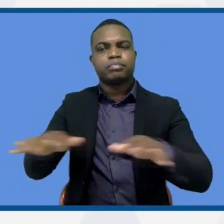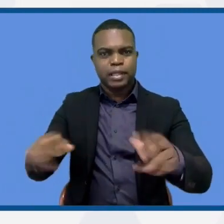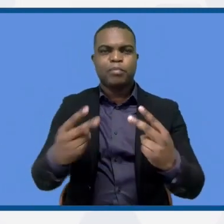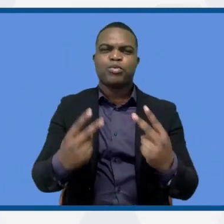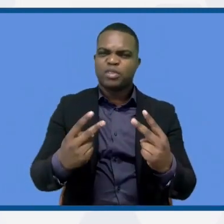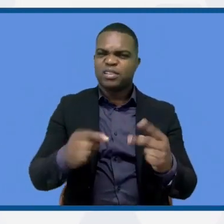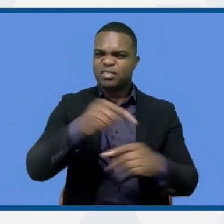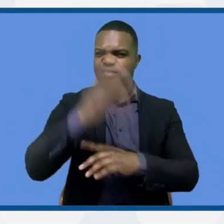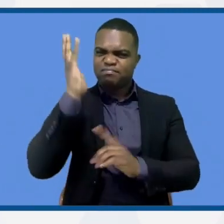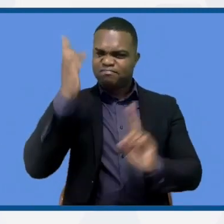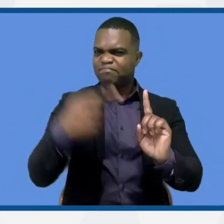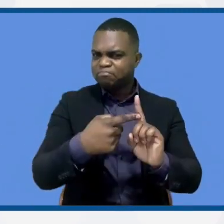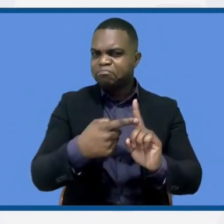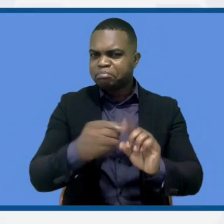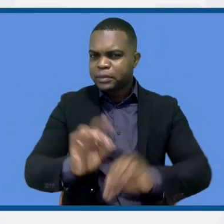also essential